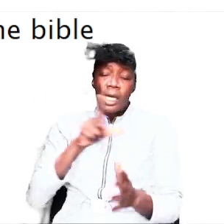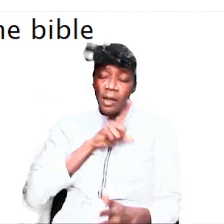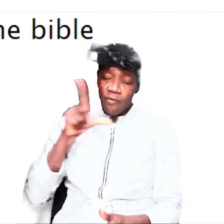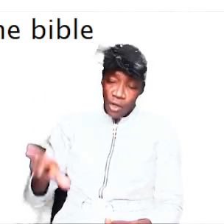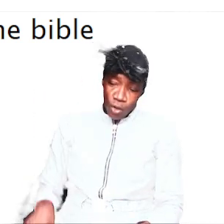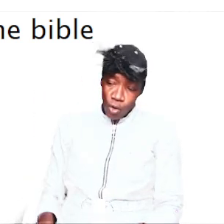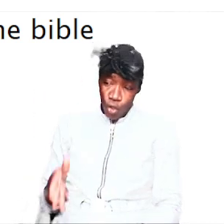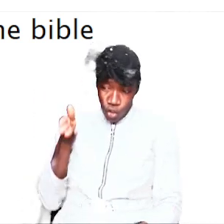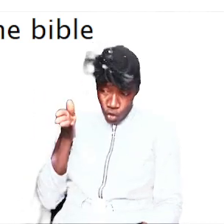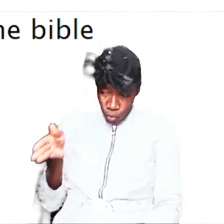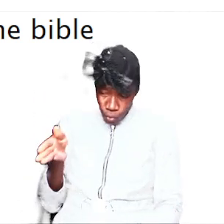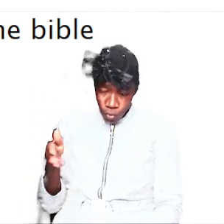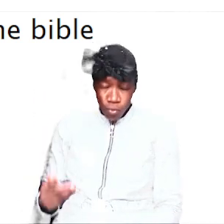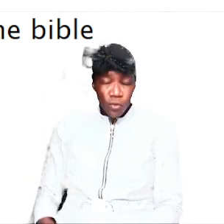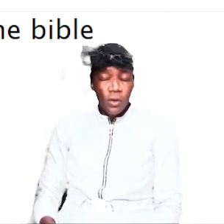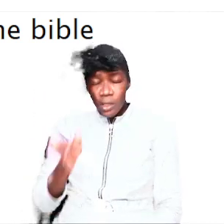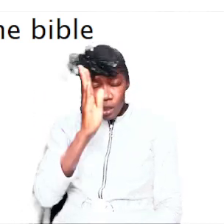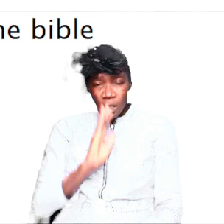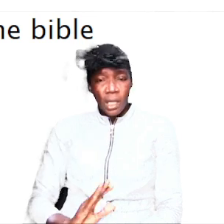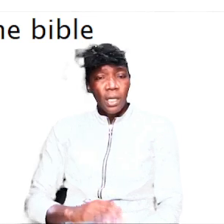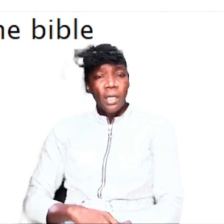Lord thy God.